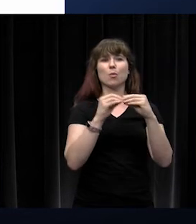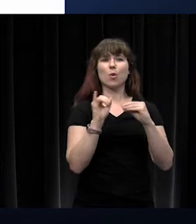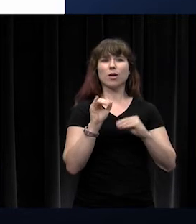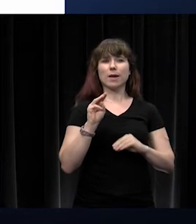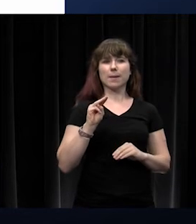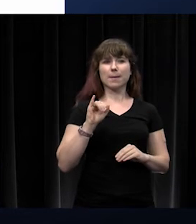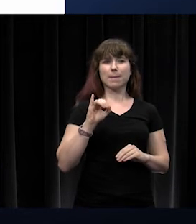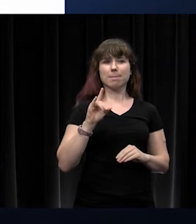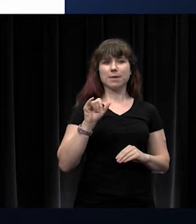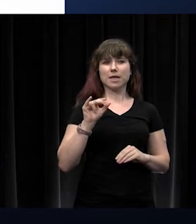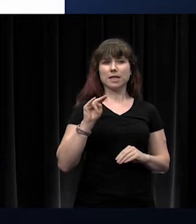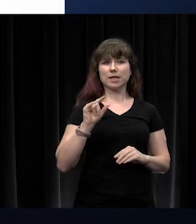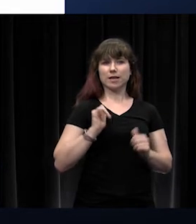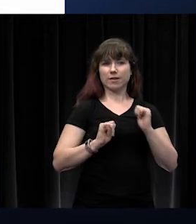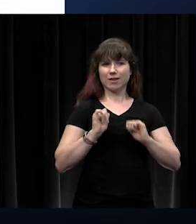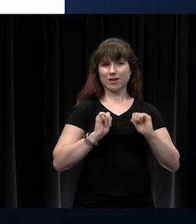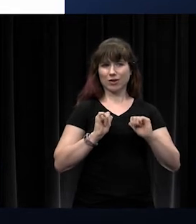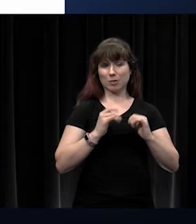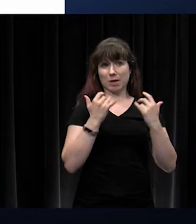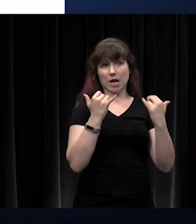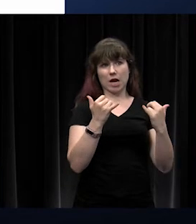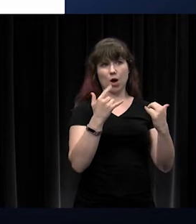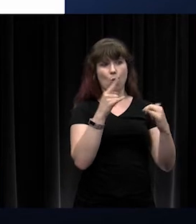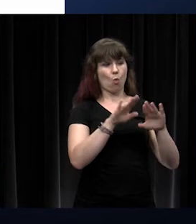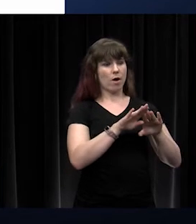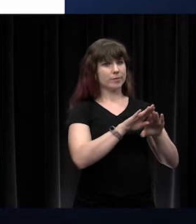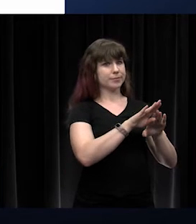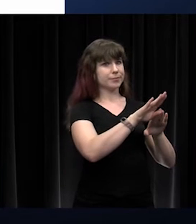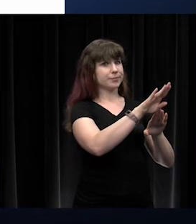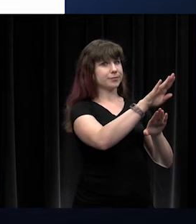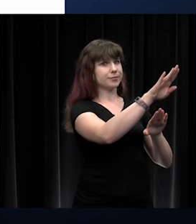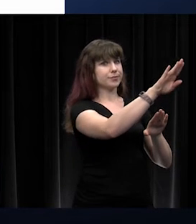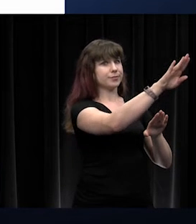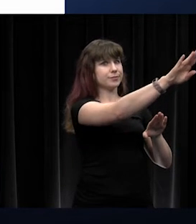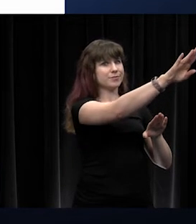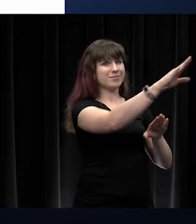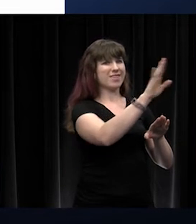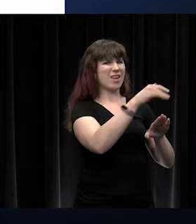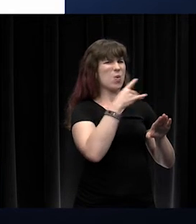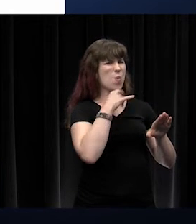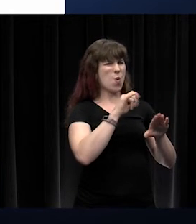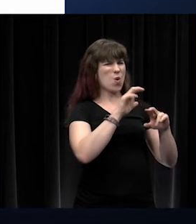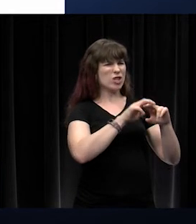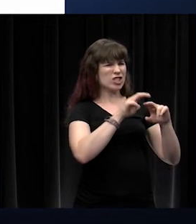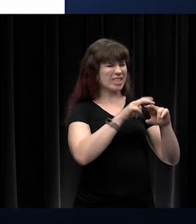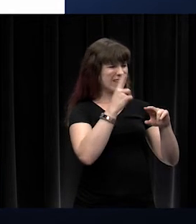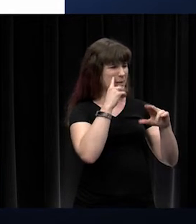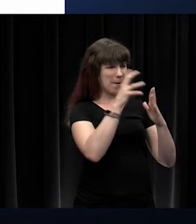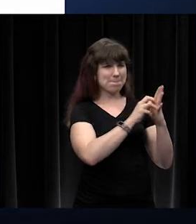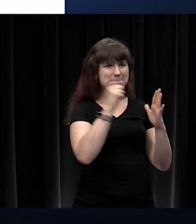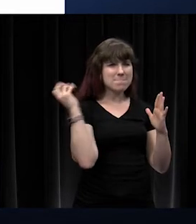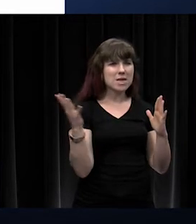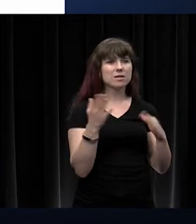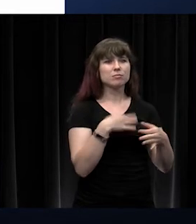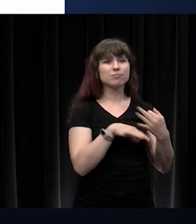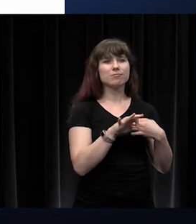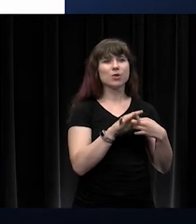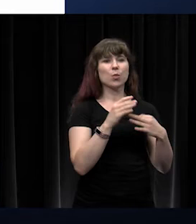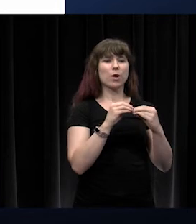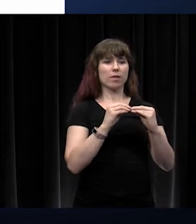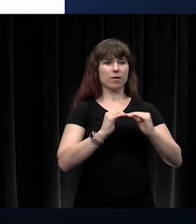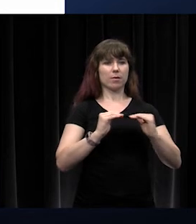individual chairs. So we're in the process of getting those moved out, and then part of the project is to turn it into a tiered seating where we could